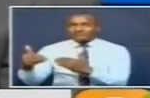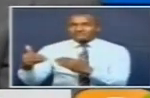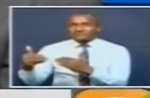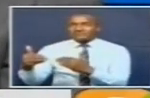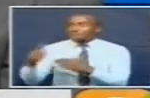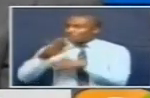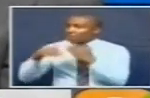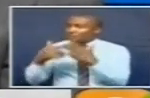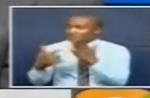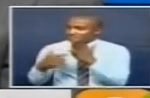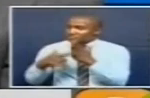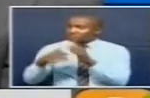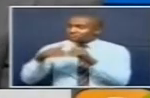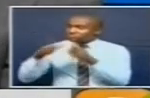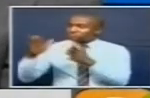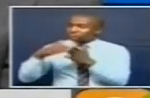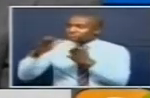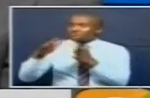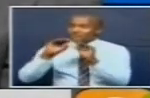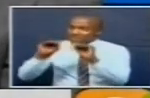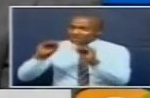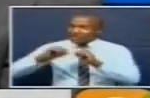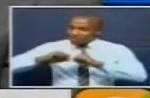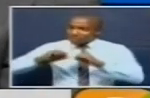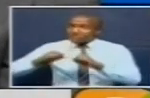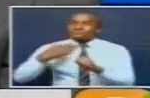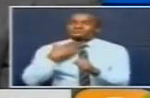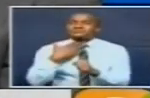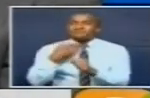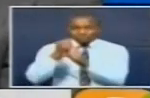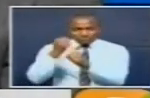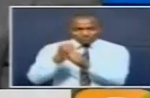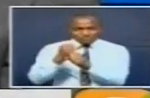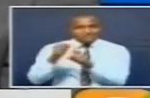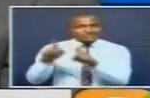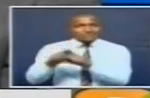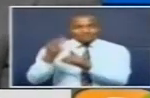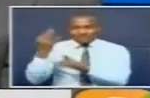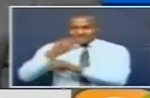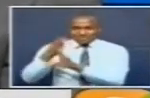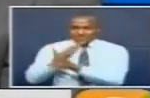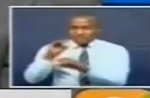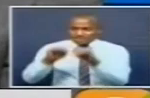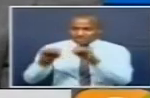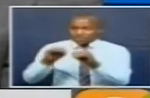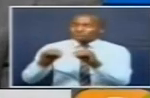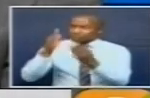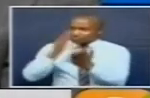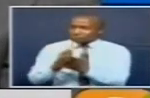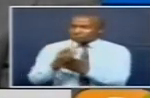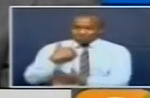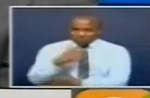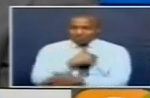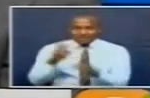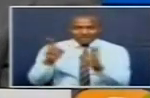the technology to the field and trained officers. We want to carry out a simulation at least 3 days before the election to certify ourselves that we are ready